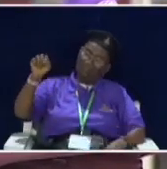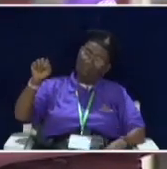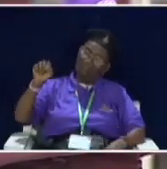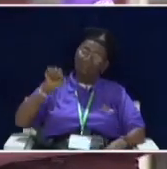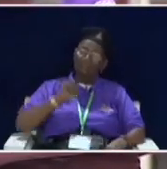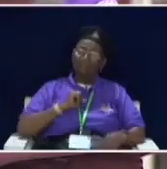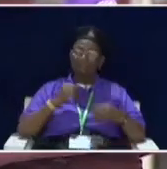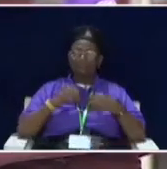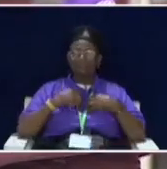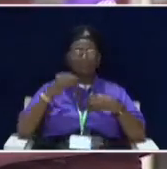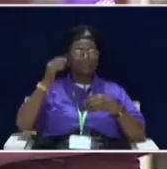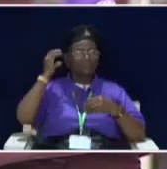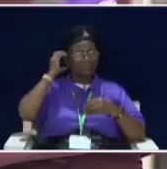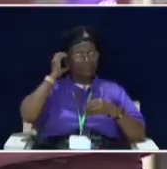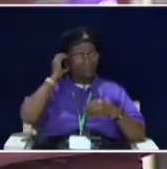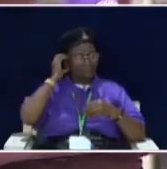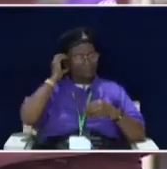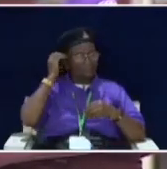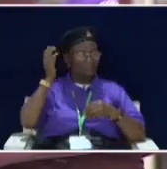have heard